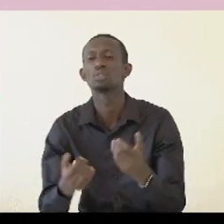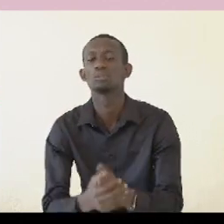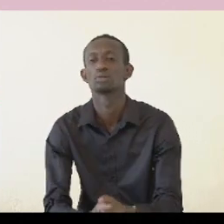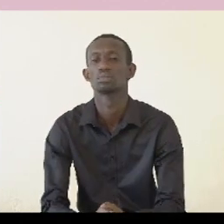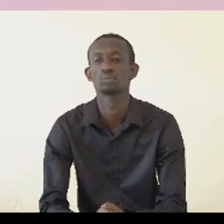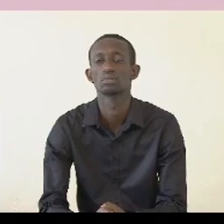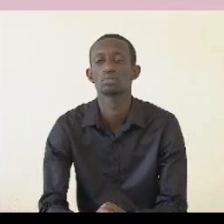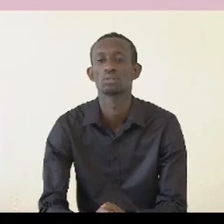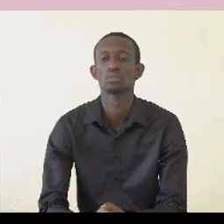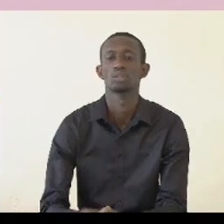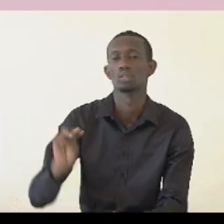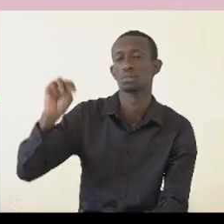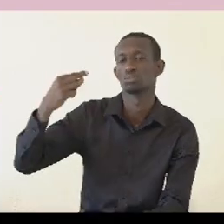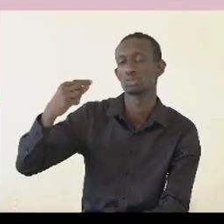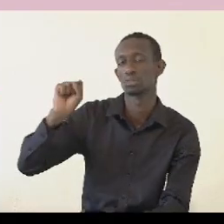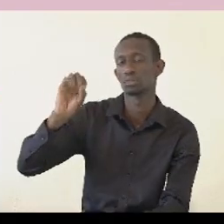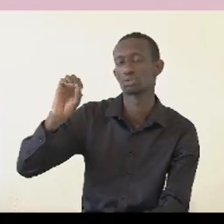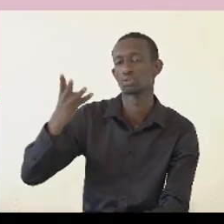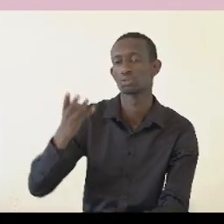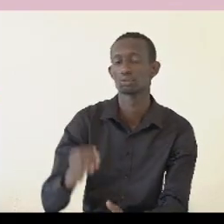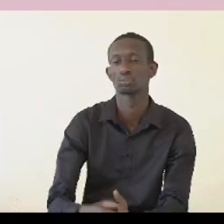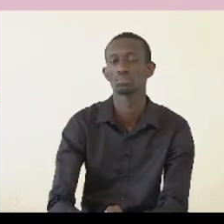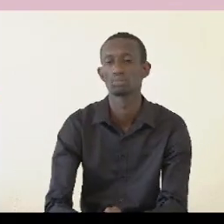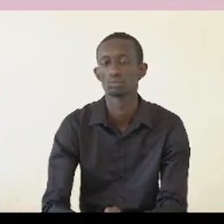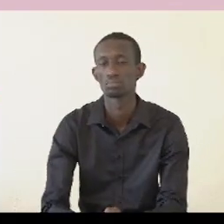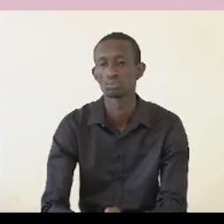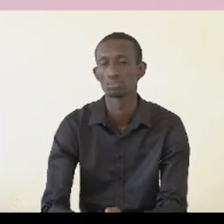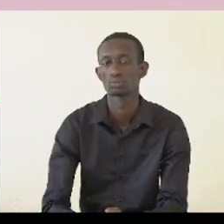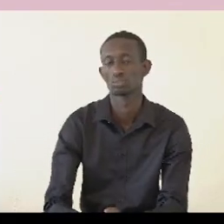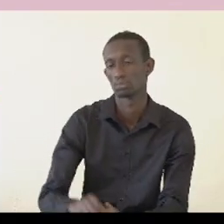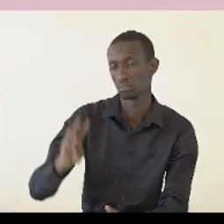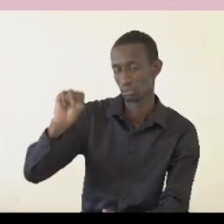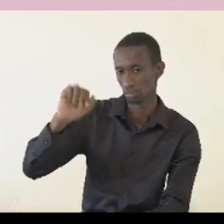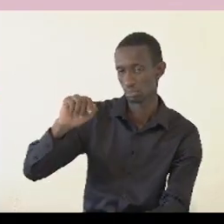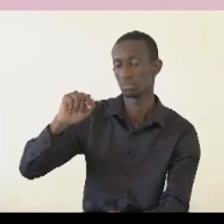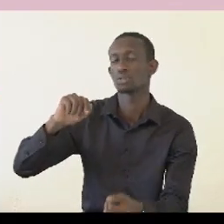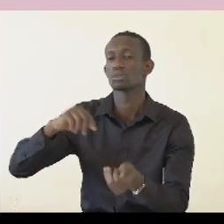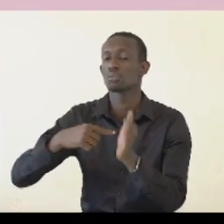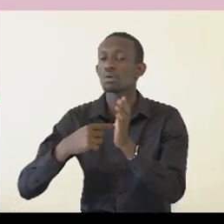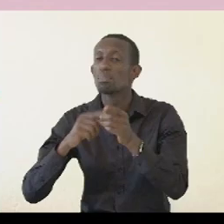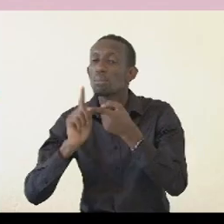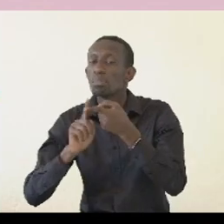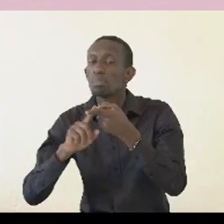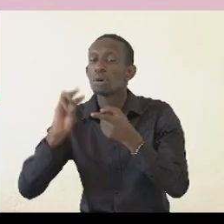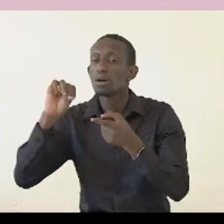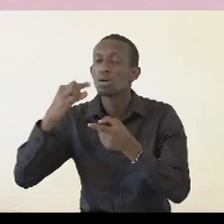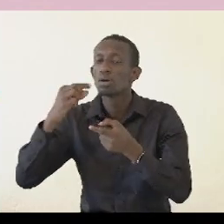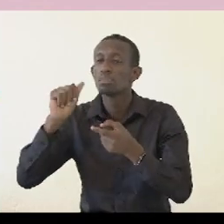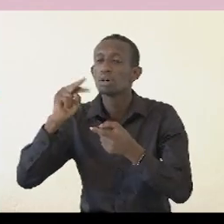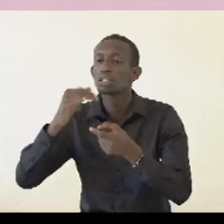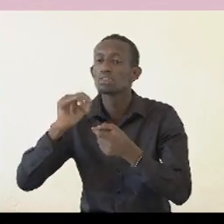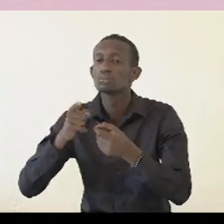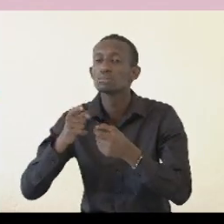have MgSO4. The first part, which is positive, is magnesium. And